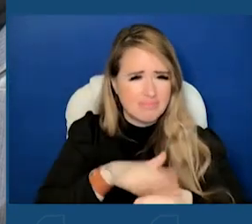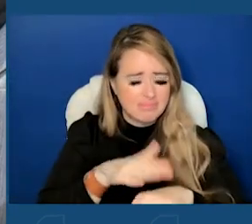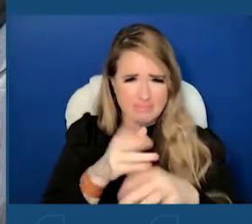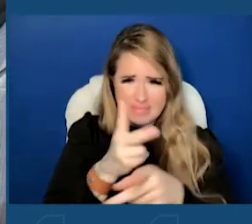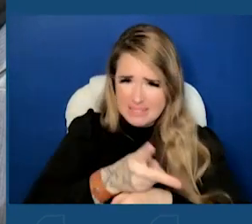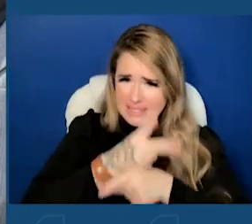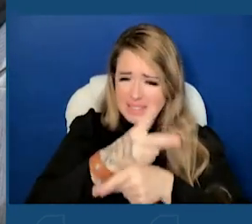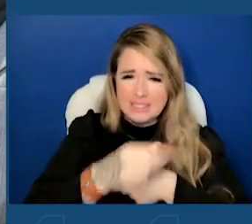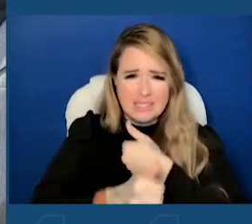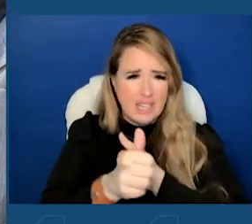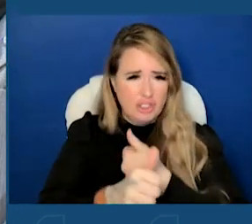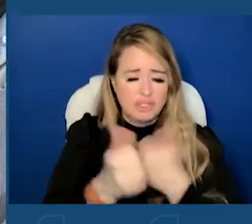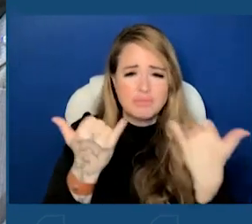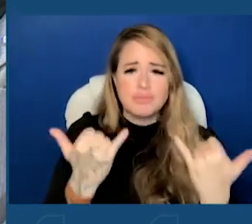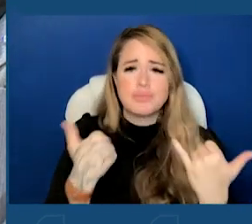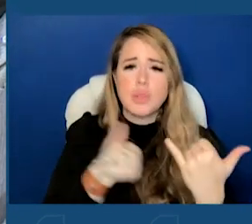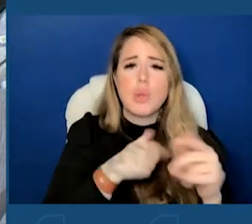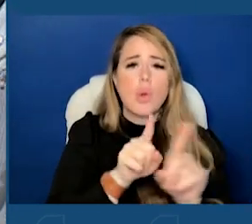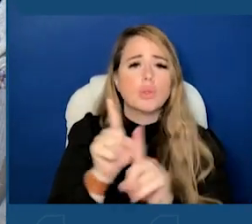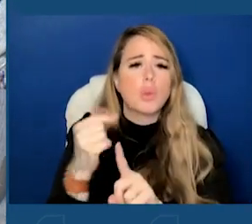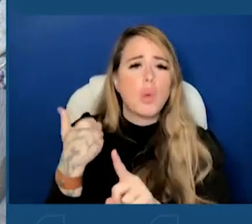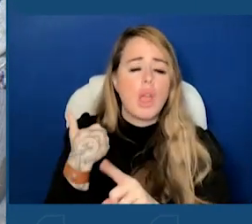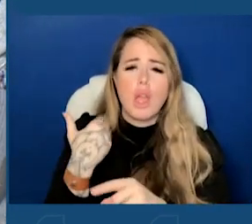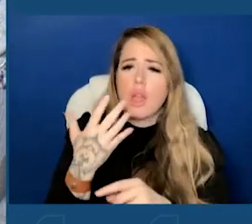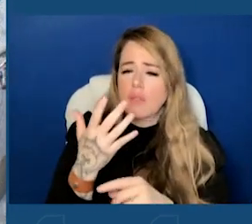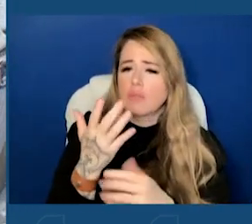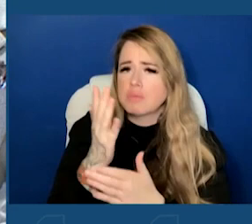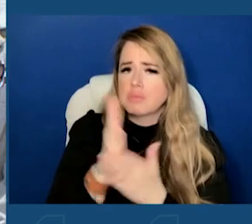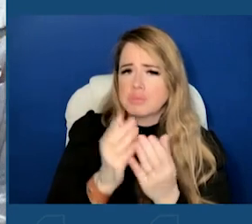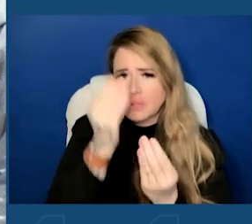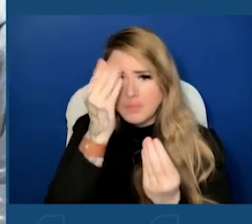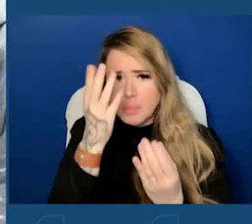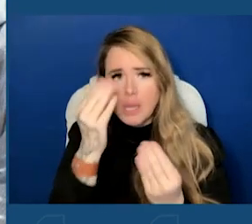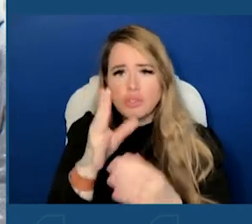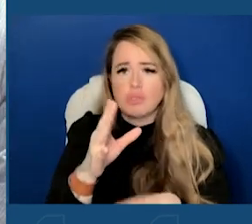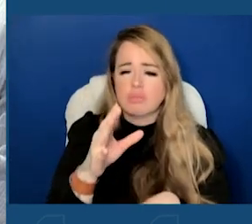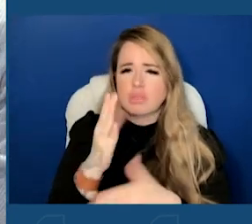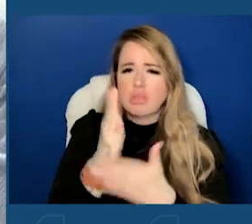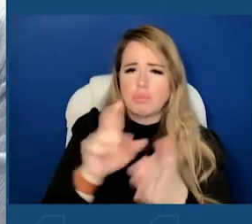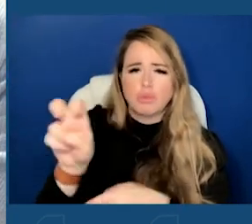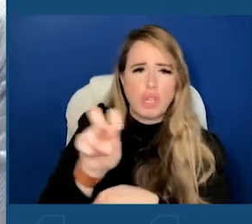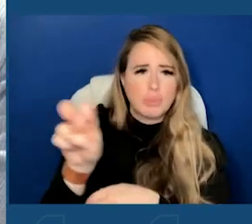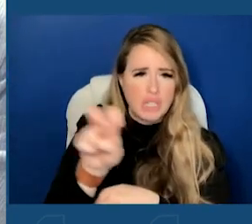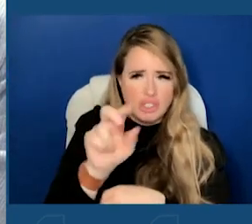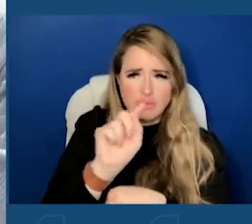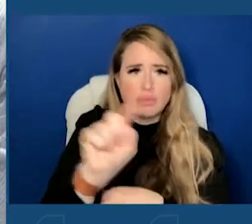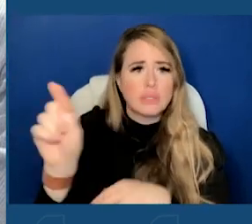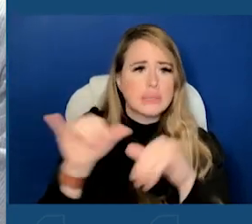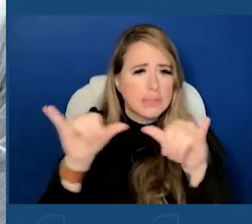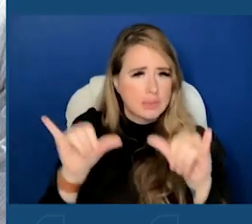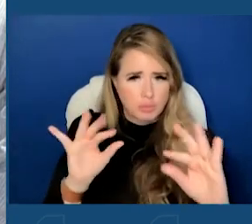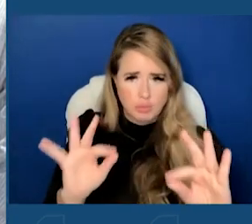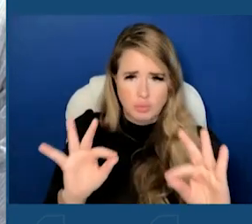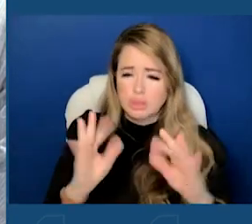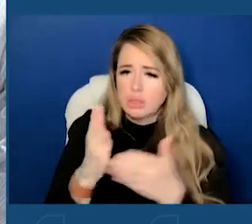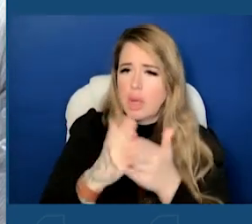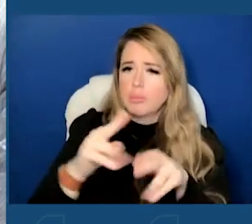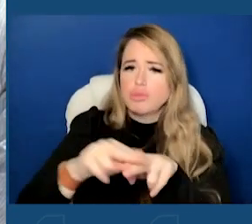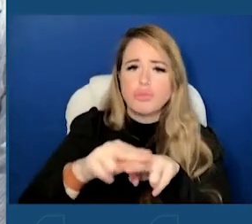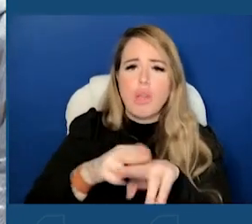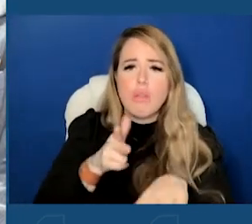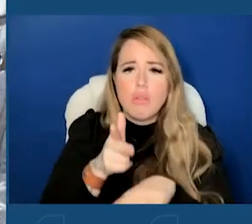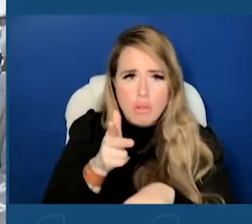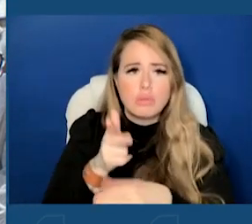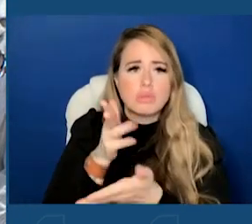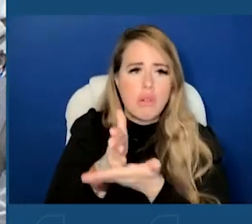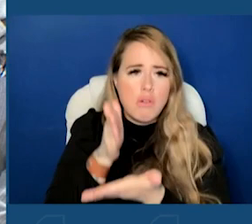will be giving some more updates, but our transportation systems are working well. We had some stoppages on the trains yesterday, delays at the airports, but